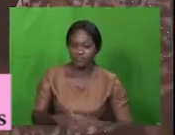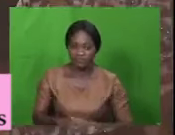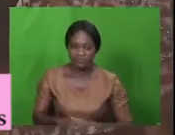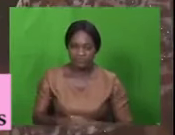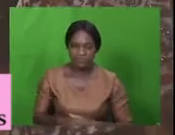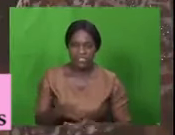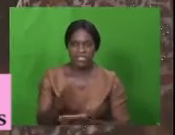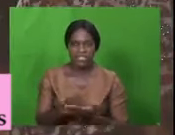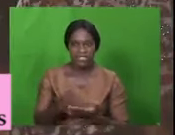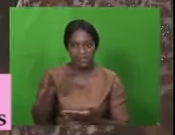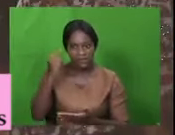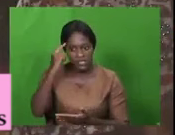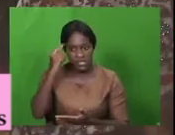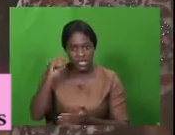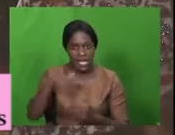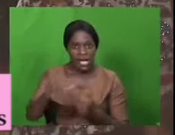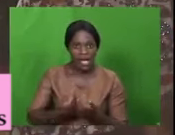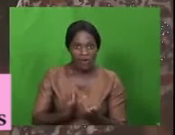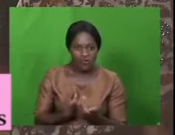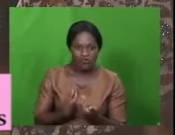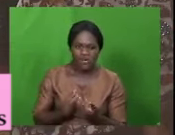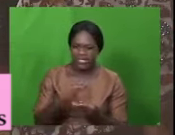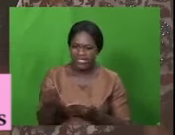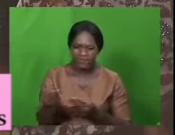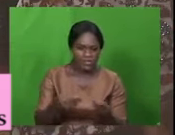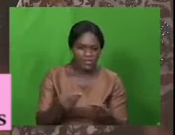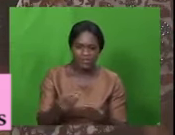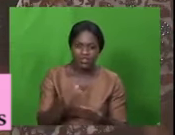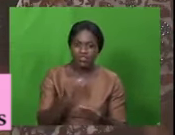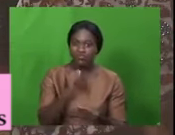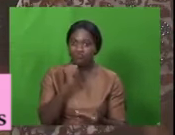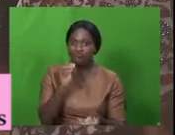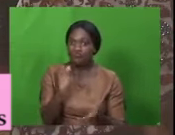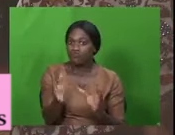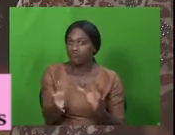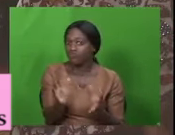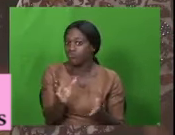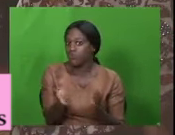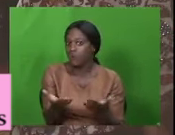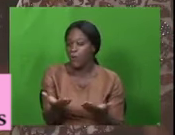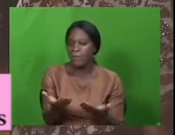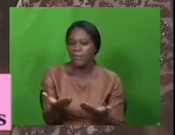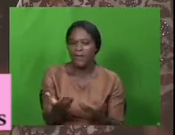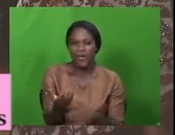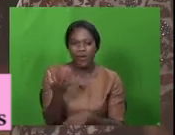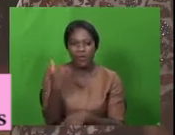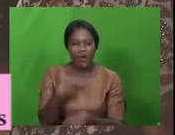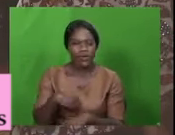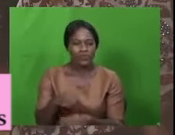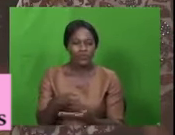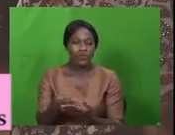spending cannot be ascribed to the decision to undertake such measures.